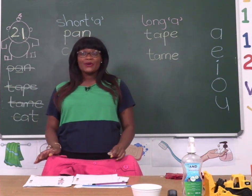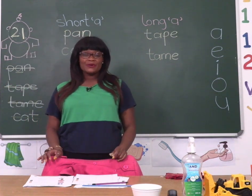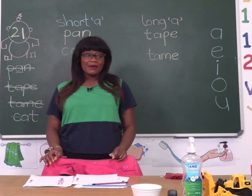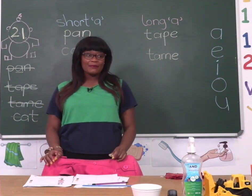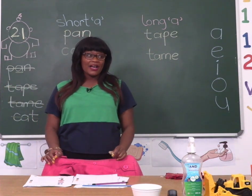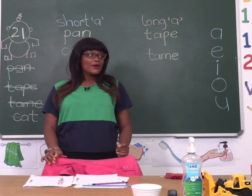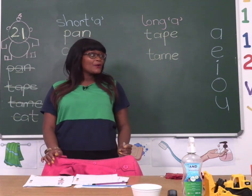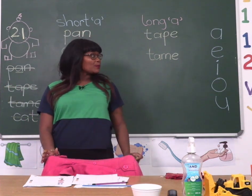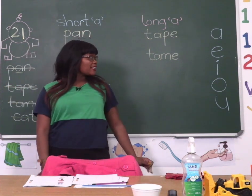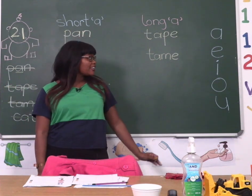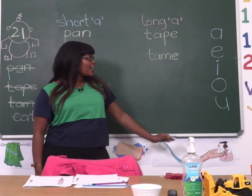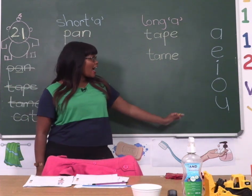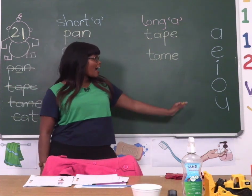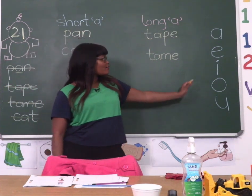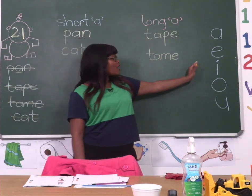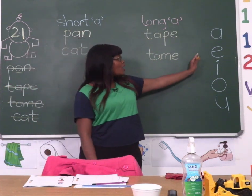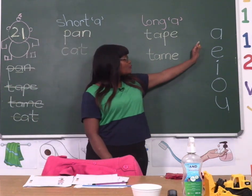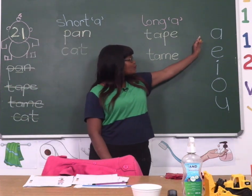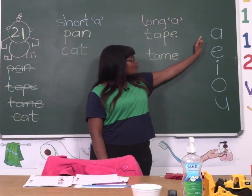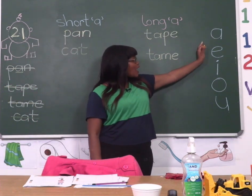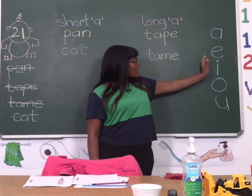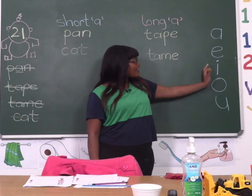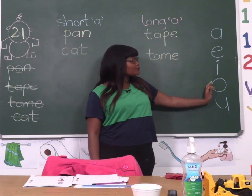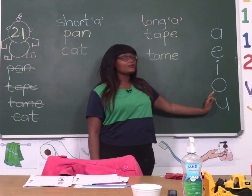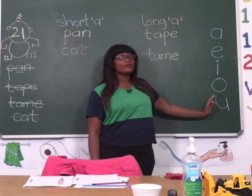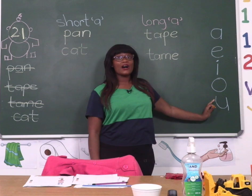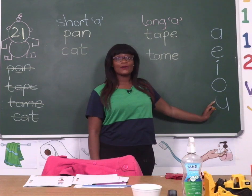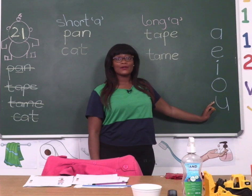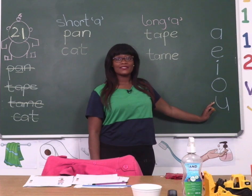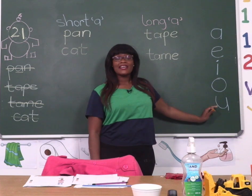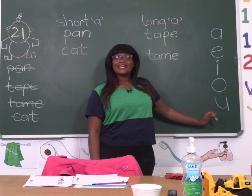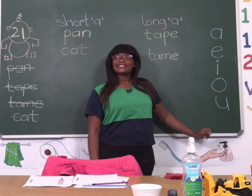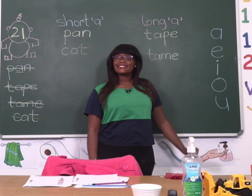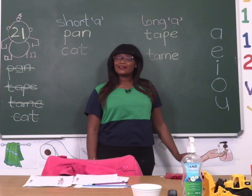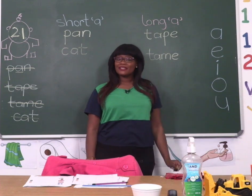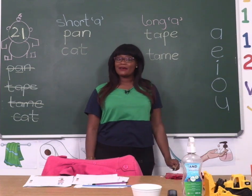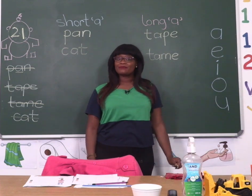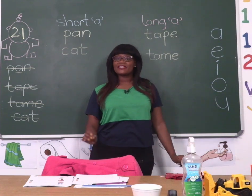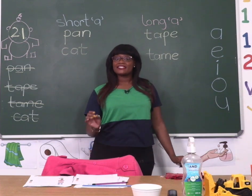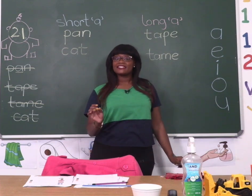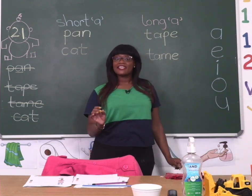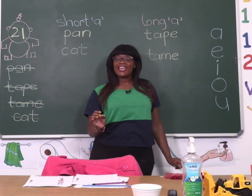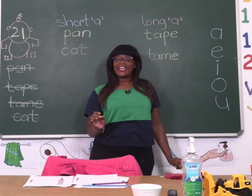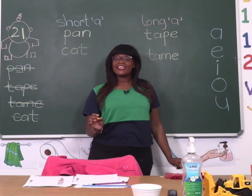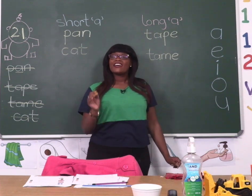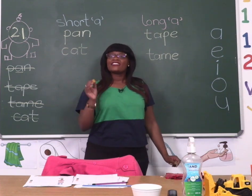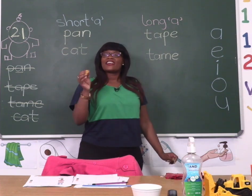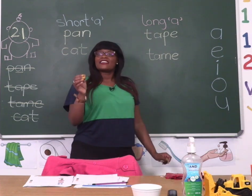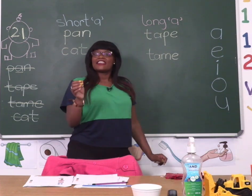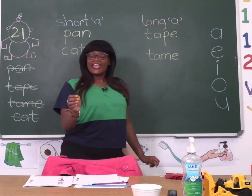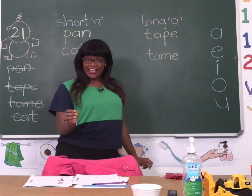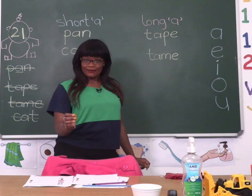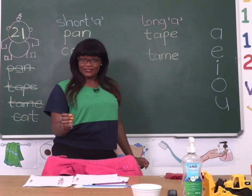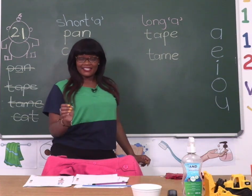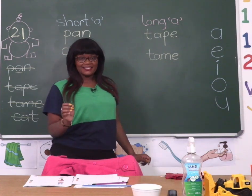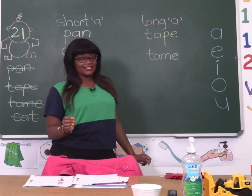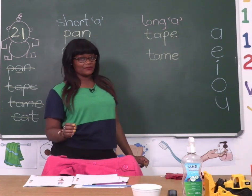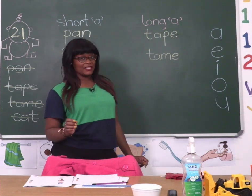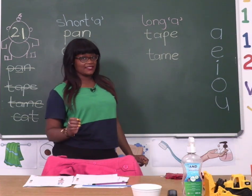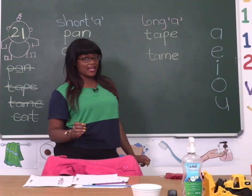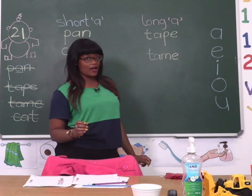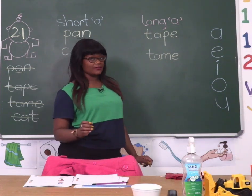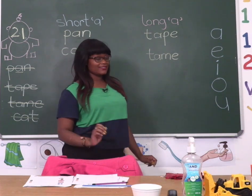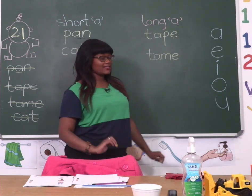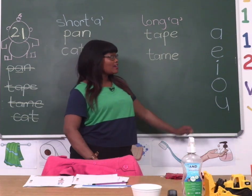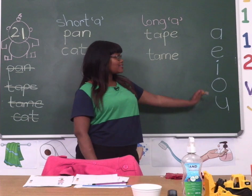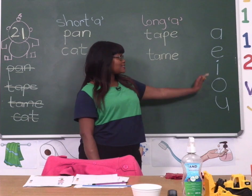rule. Remember, we have 5 vowels, and sometimes they say their names instead of